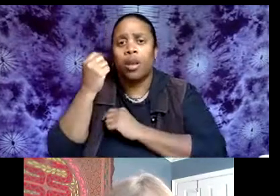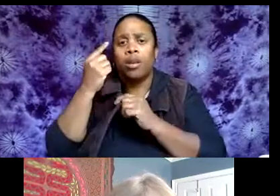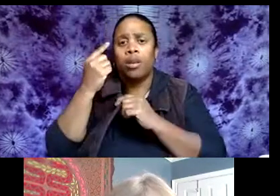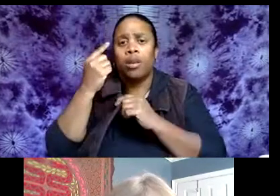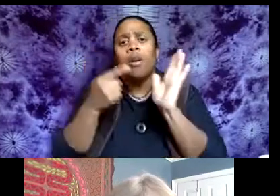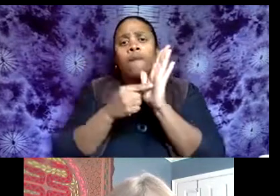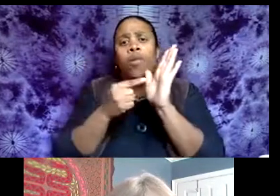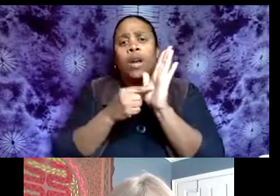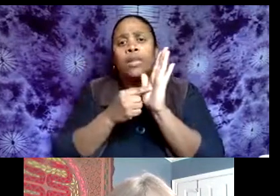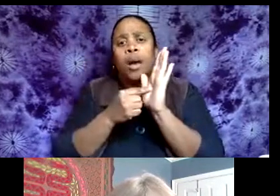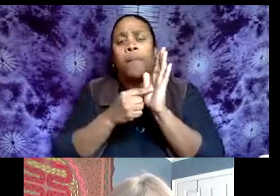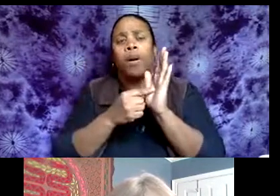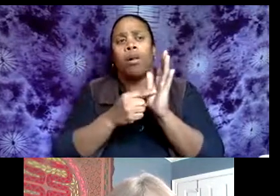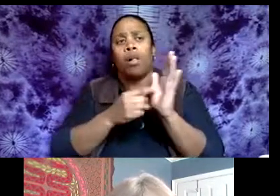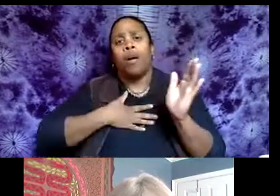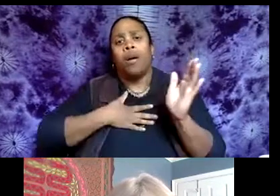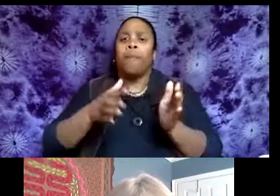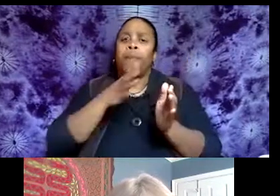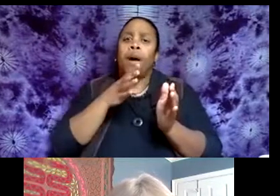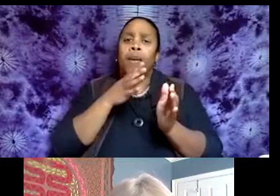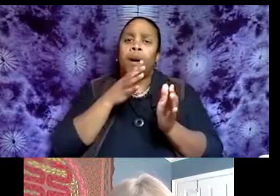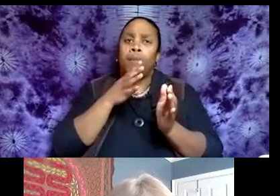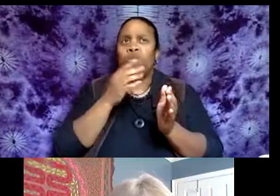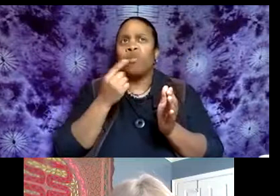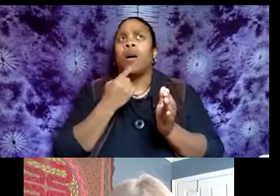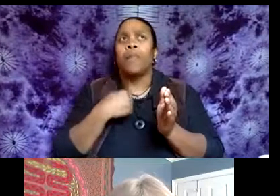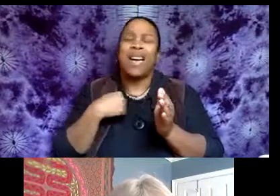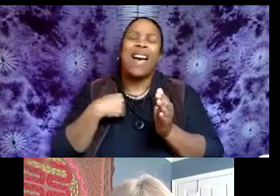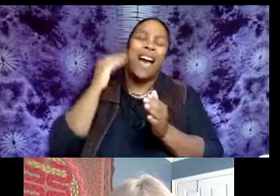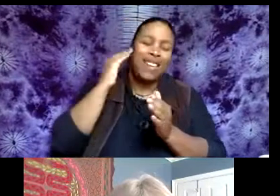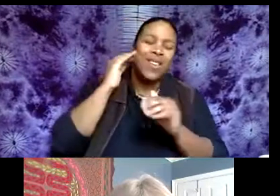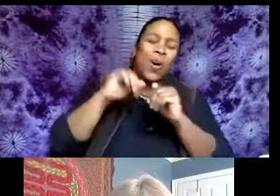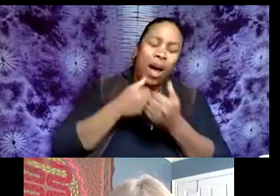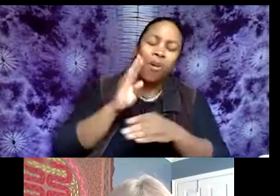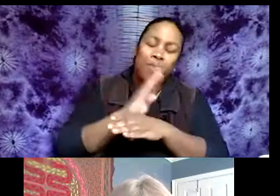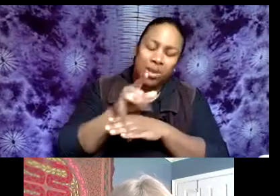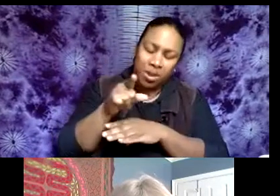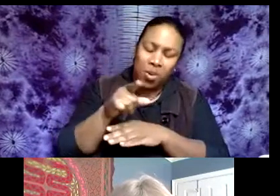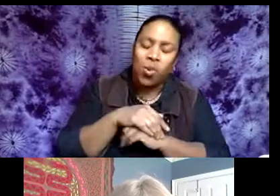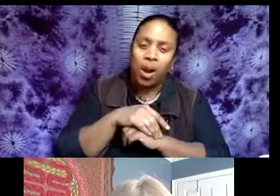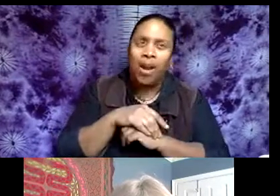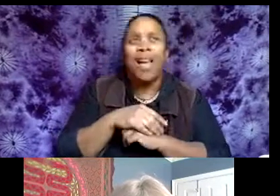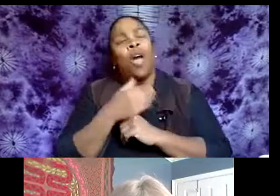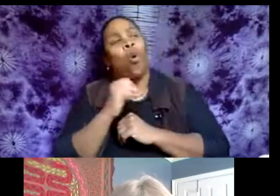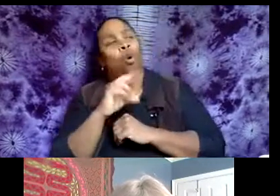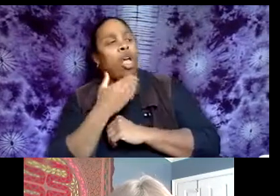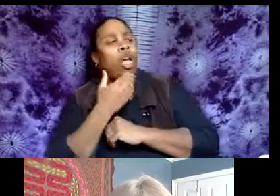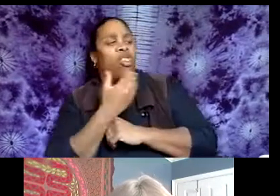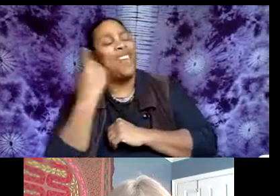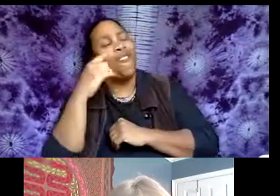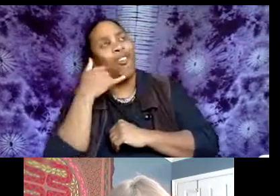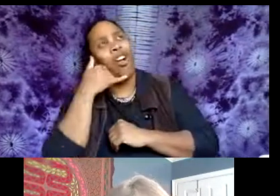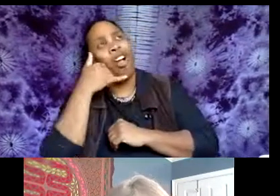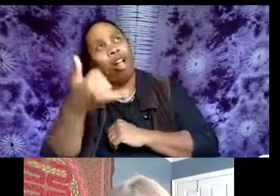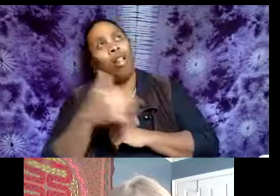my mother likes to do well, I know how busy you are, or thank you for calling, just things